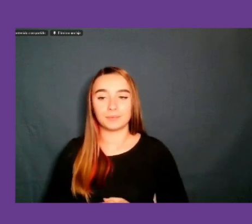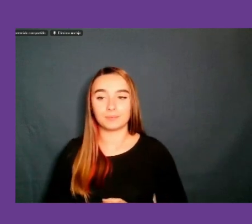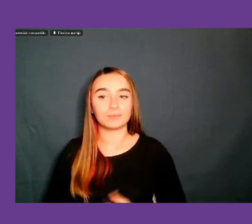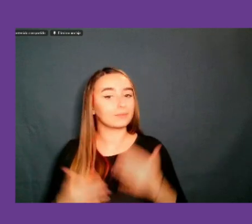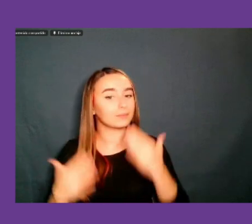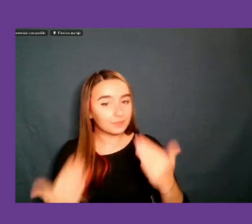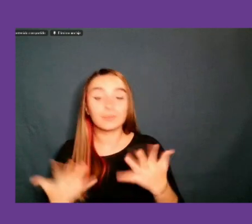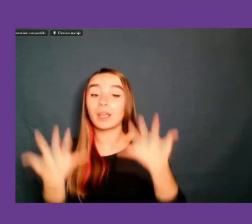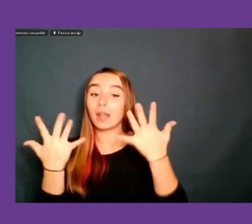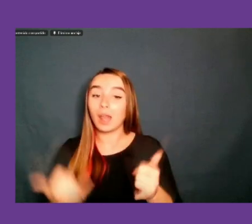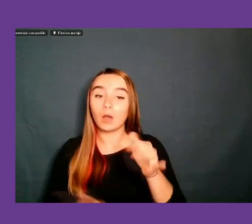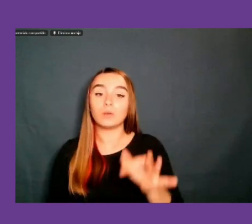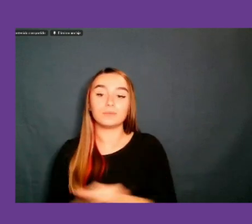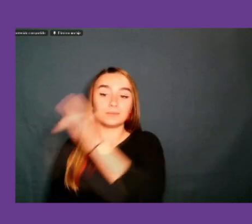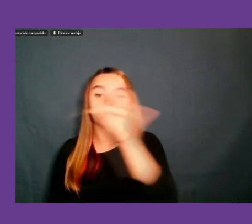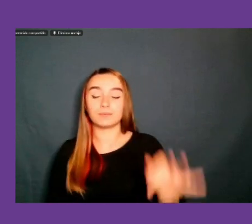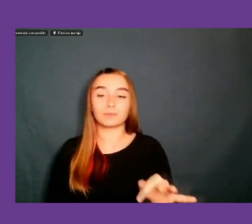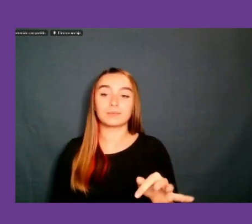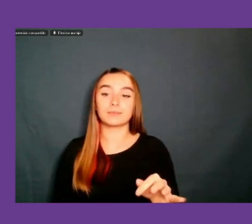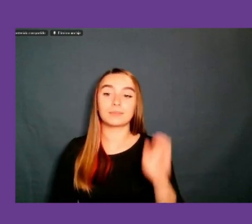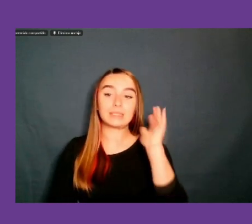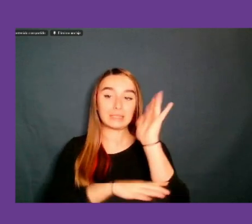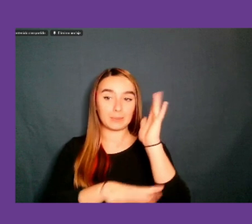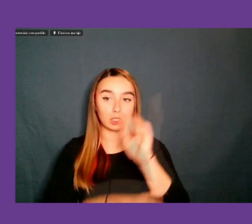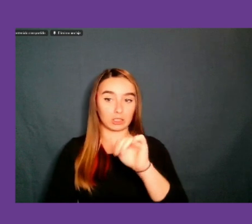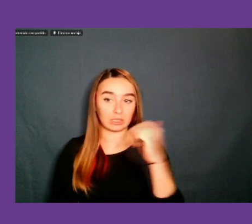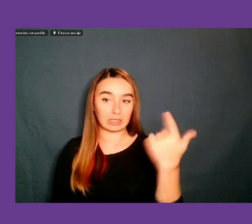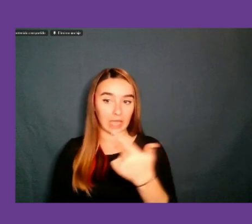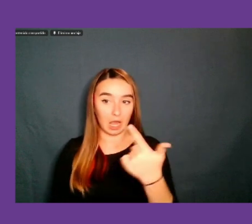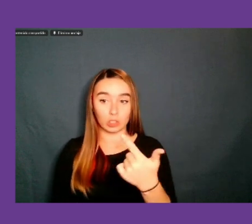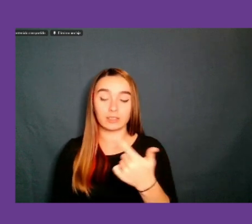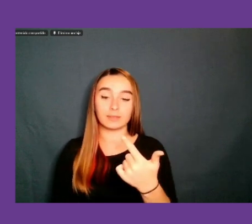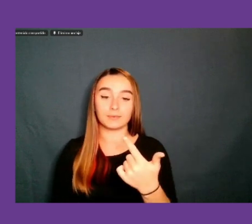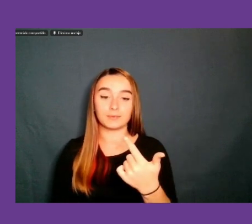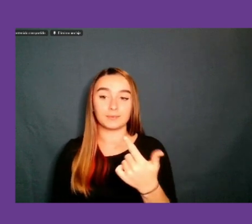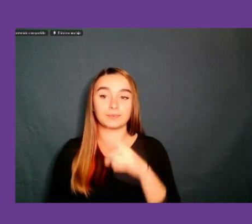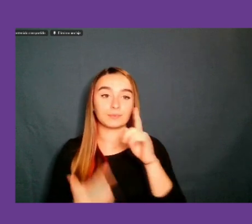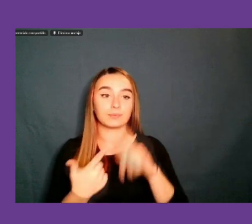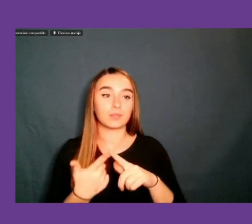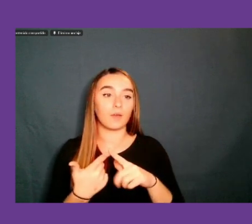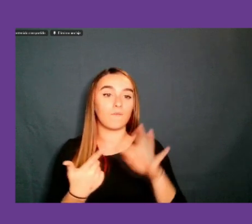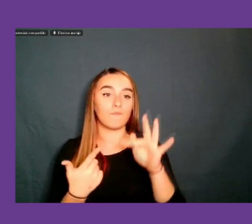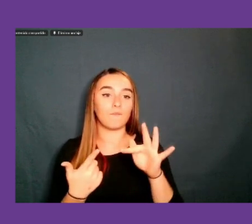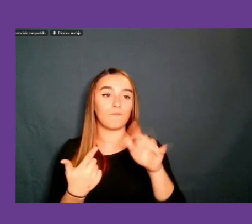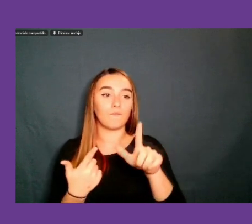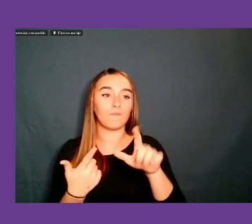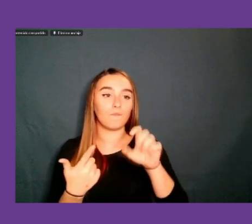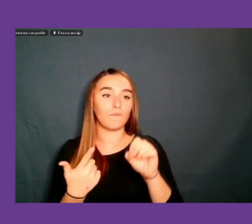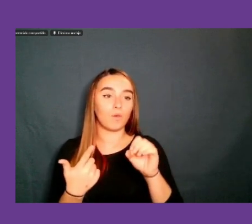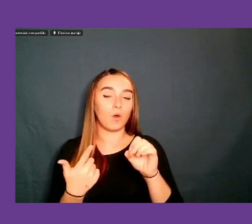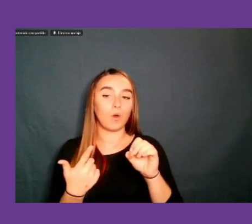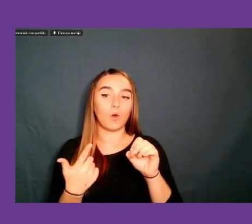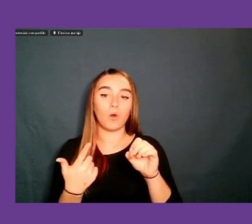now move to our second speaker of the panel, Florent Orsoni. He's going to